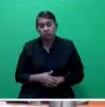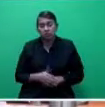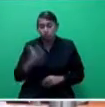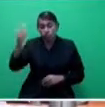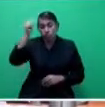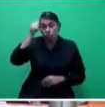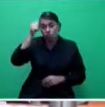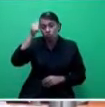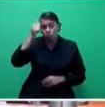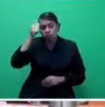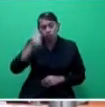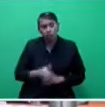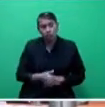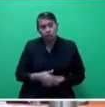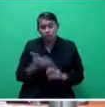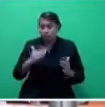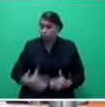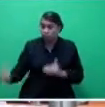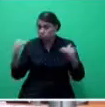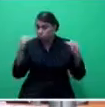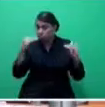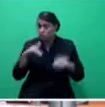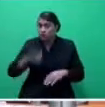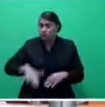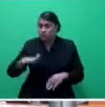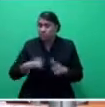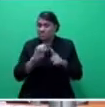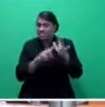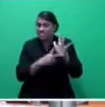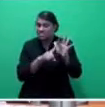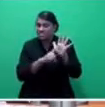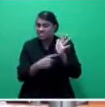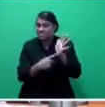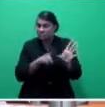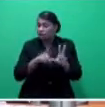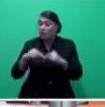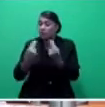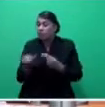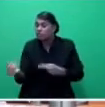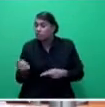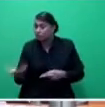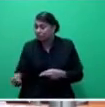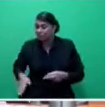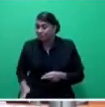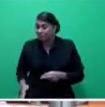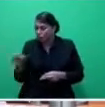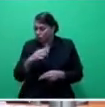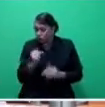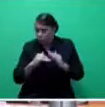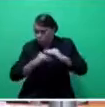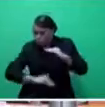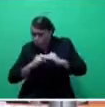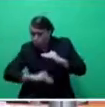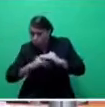are based on the concept of individual or family income below a certain threshold. And of course, Mr. Speaker, sir, that's needed to